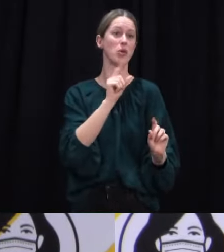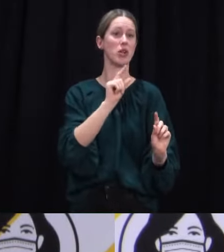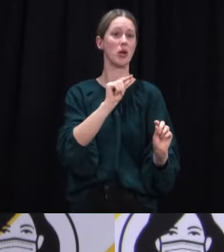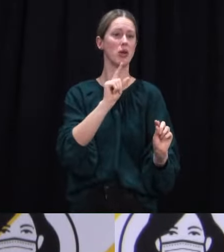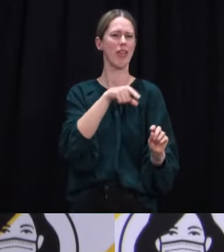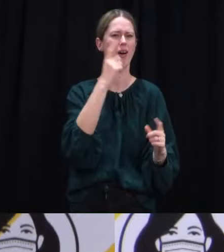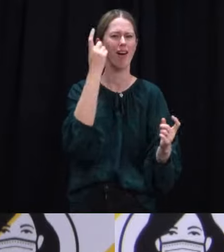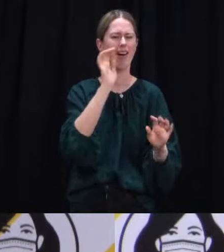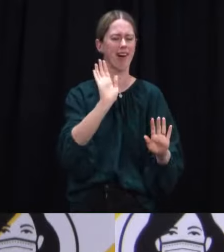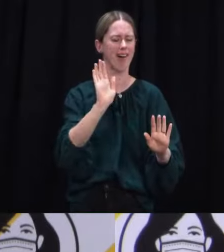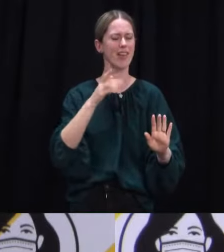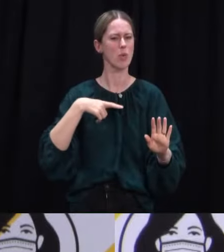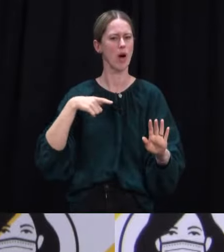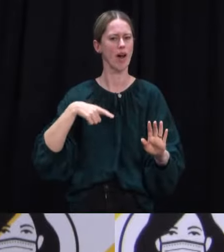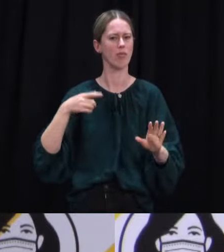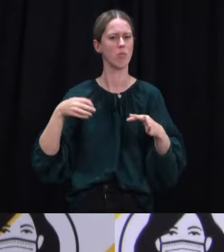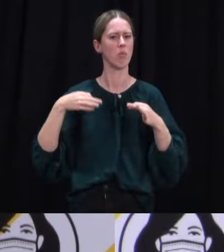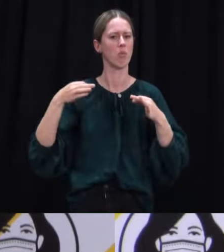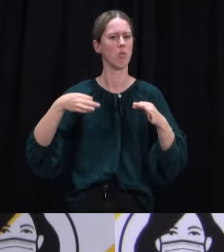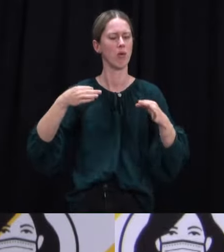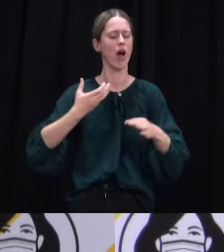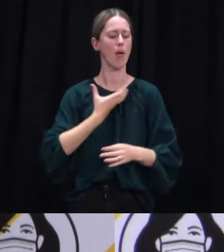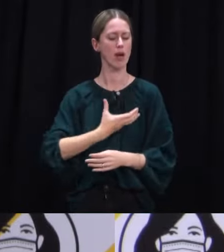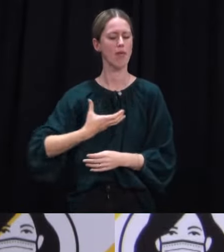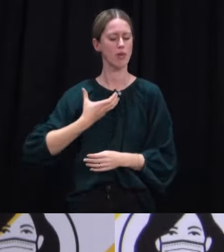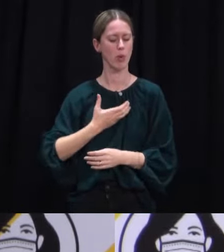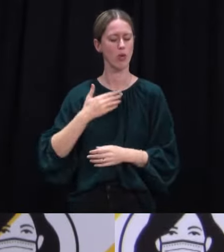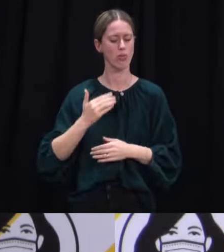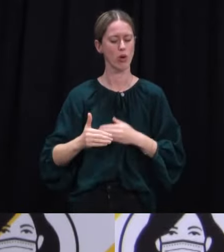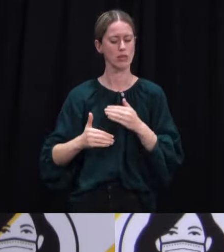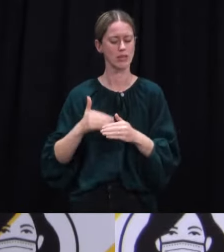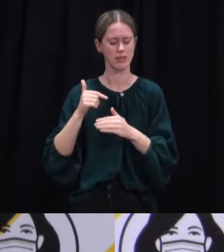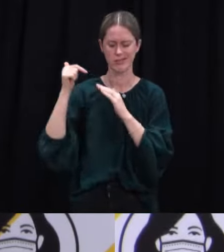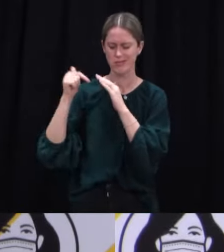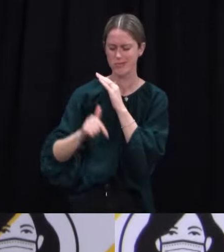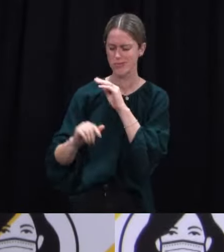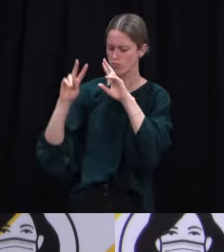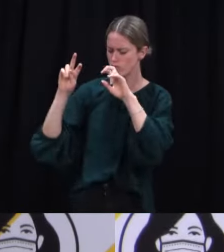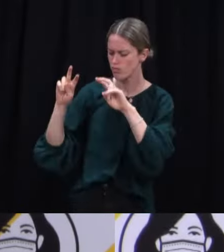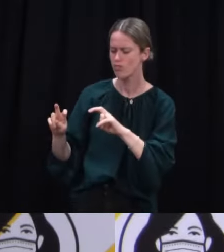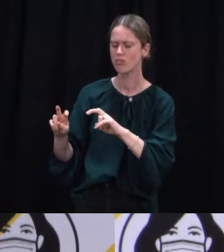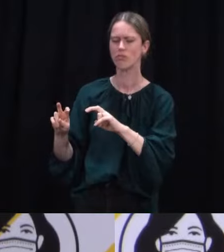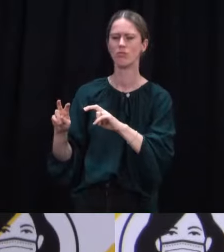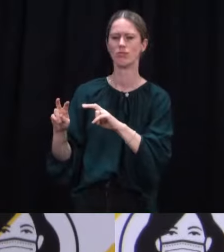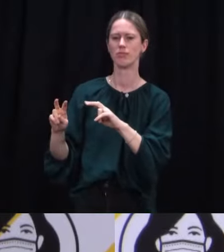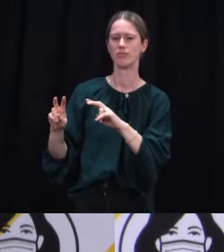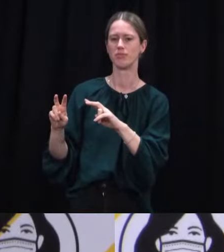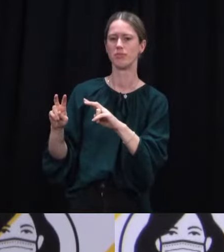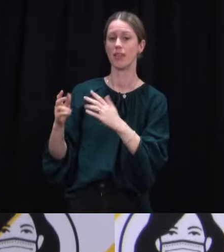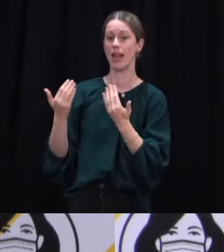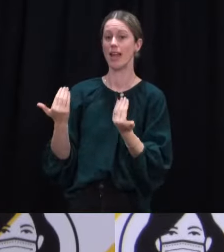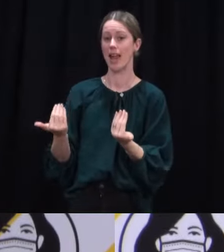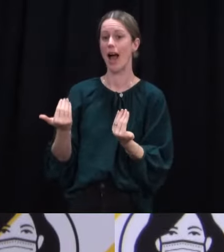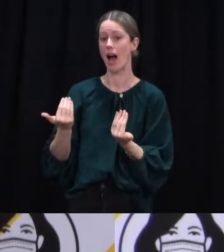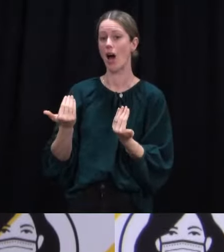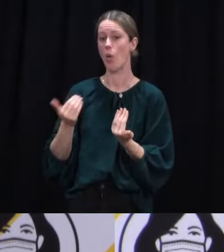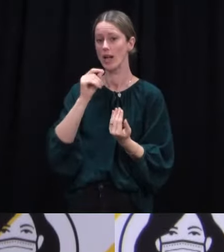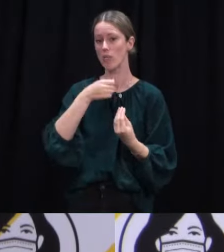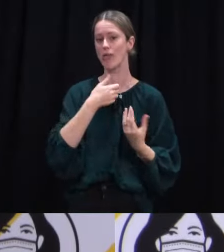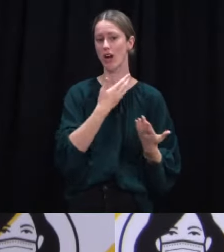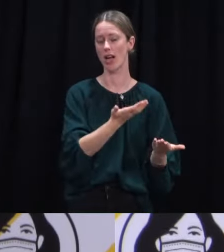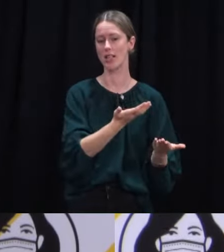about it. So I'm comfortable that we're going through a very thorough process, and that we will now be able to provide